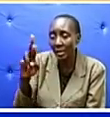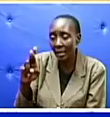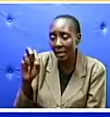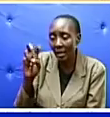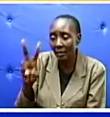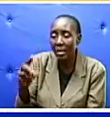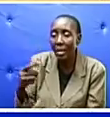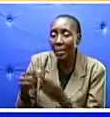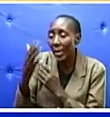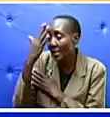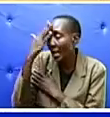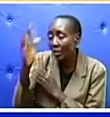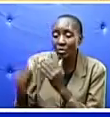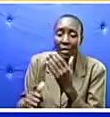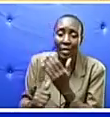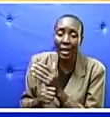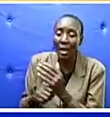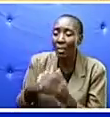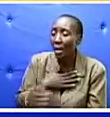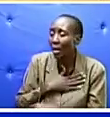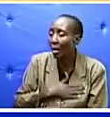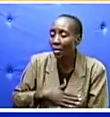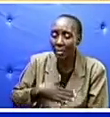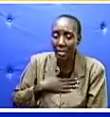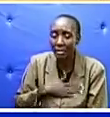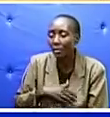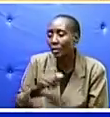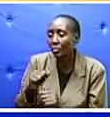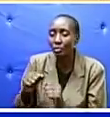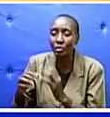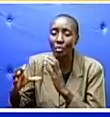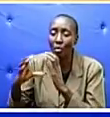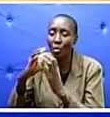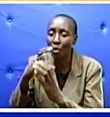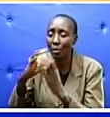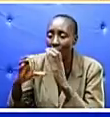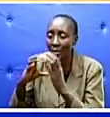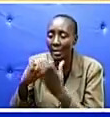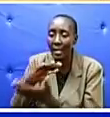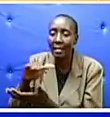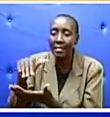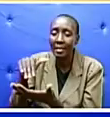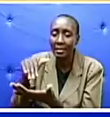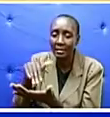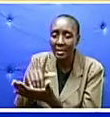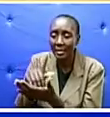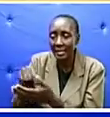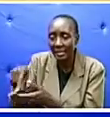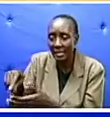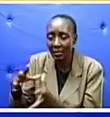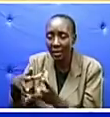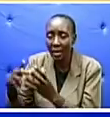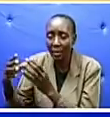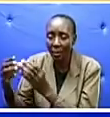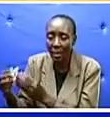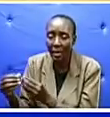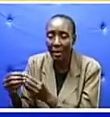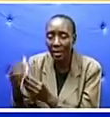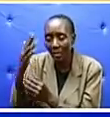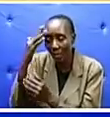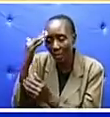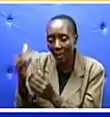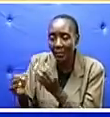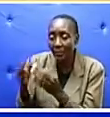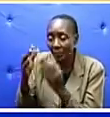know, please, they can comply with other facility where he or she was taking the drug to help each other. Because this fight, if